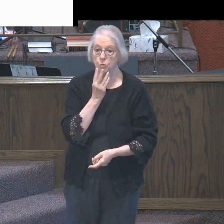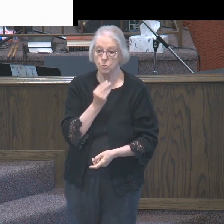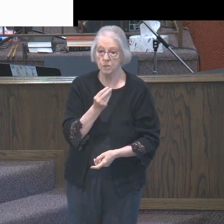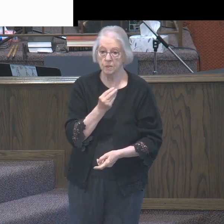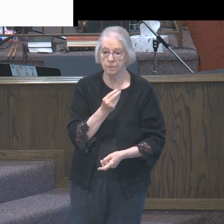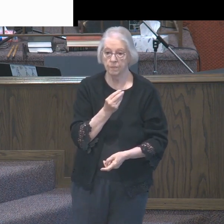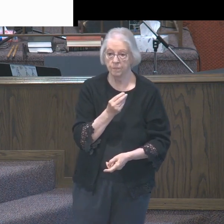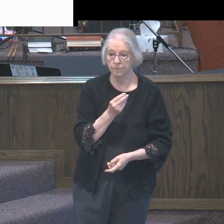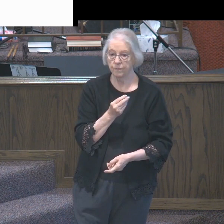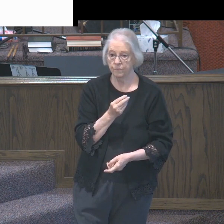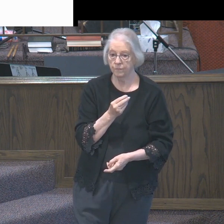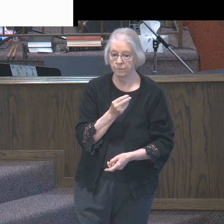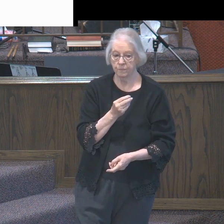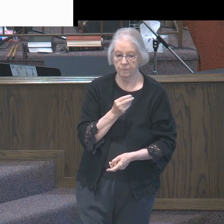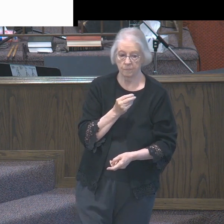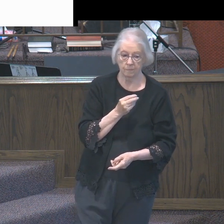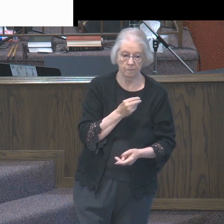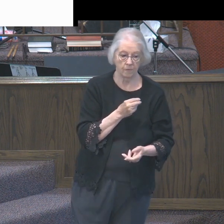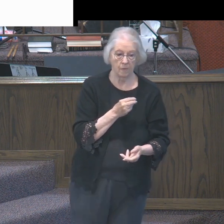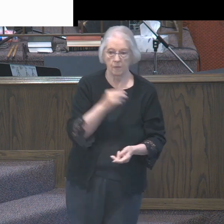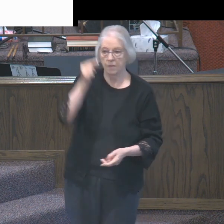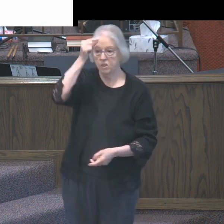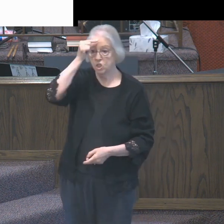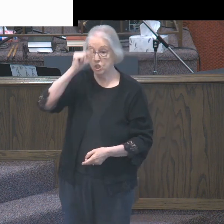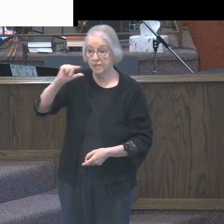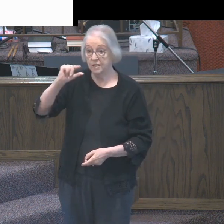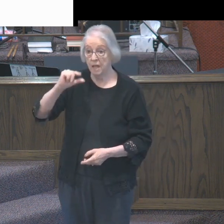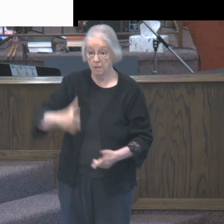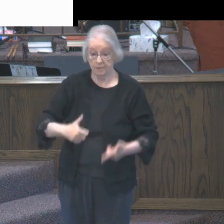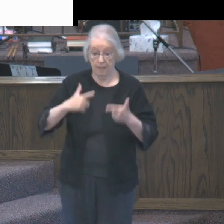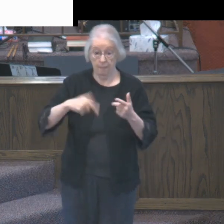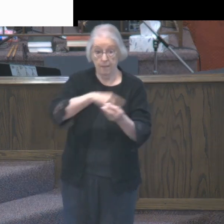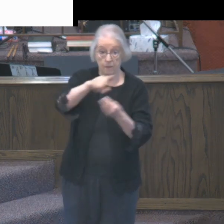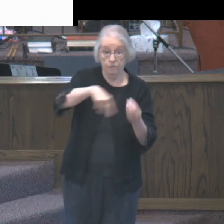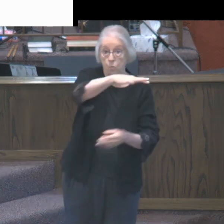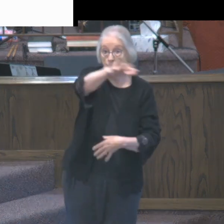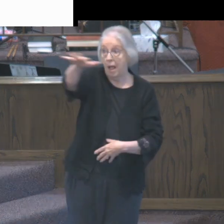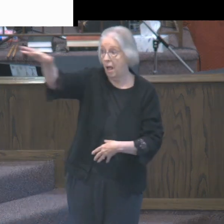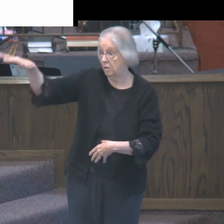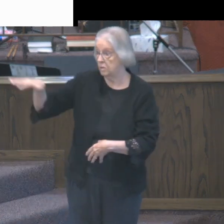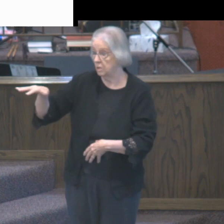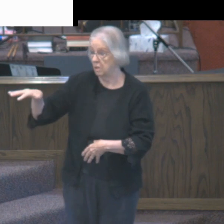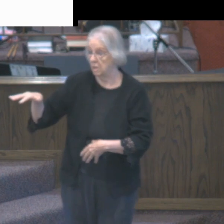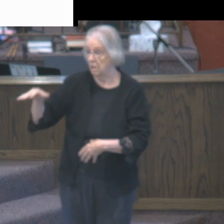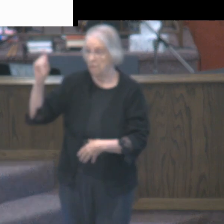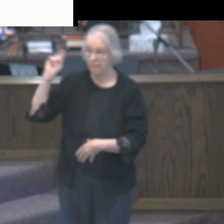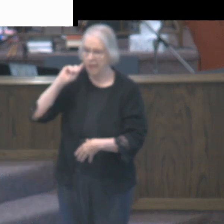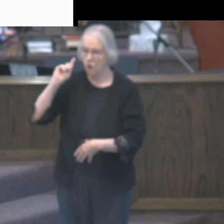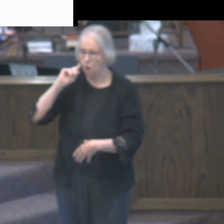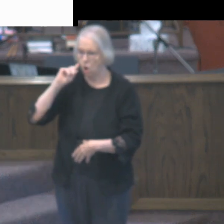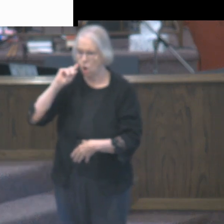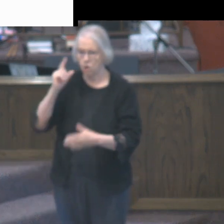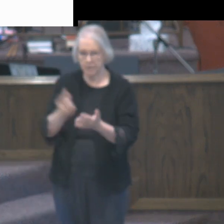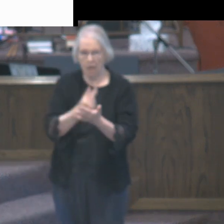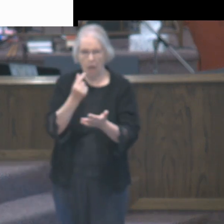Gentiles in the surrounding community, as they heard him speak and as the Gentiles heard the gospel under